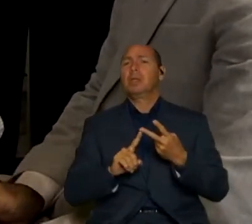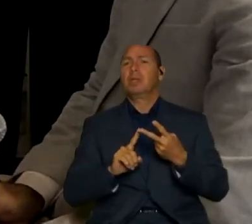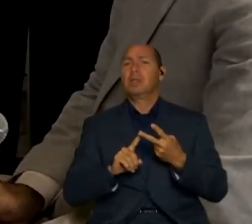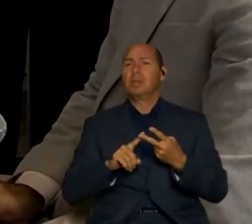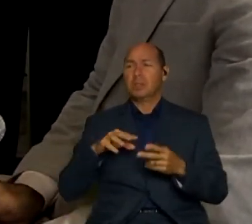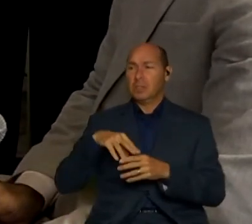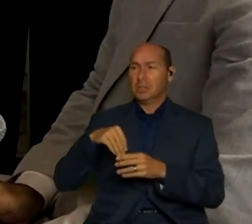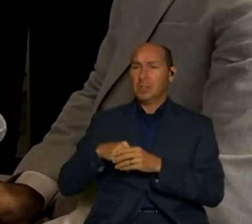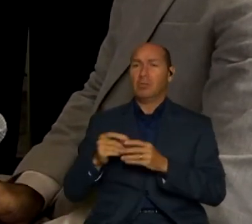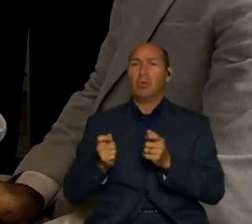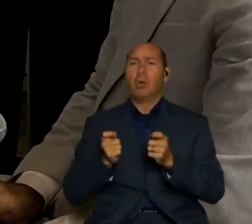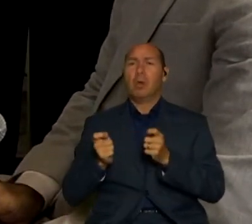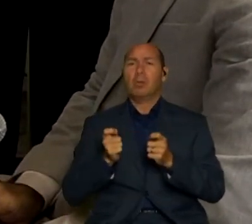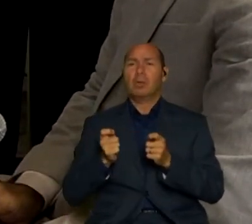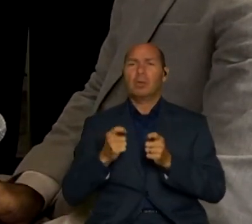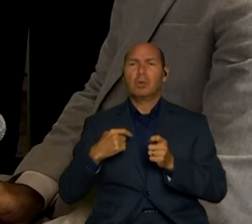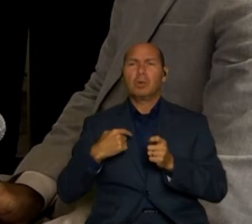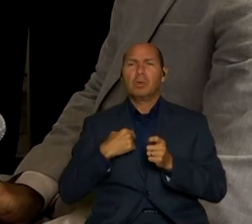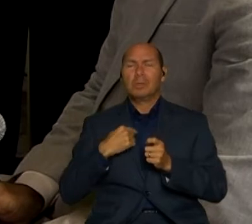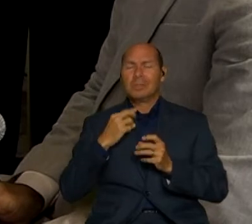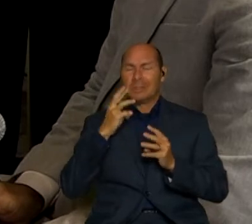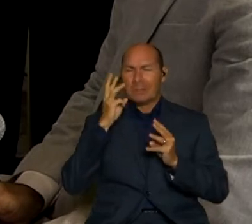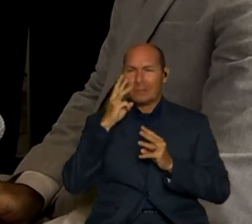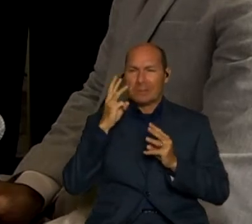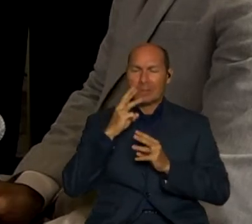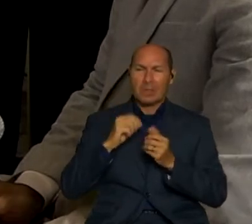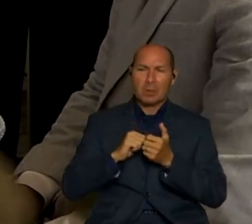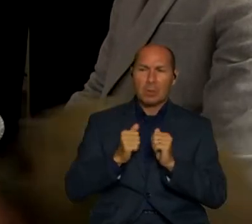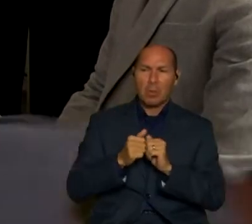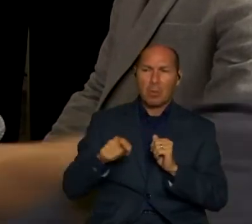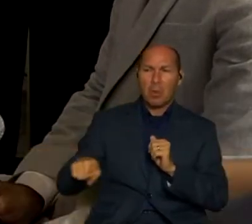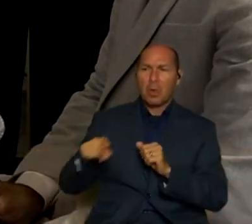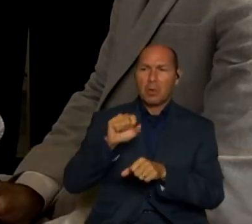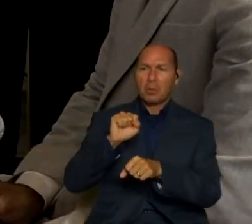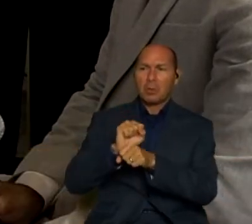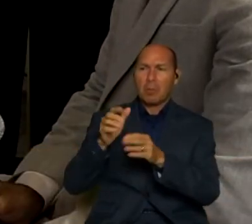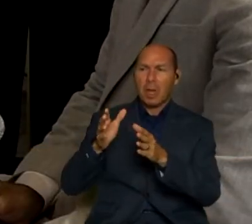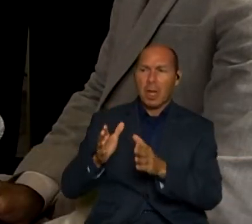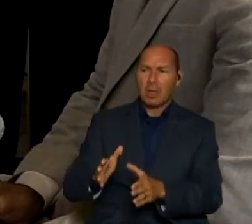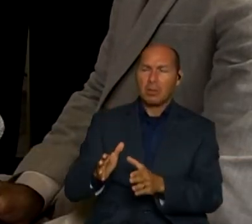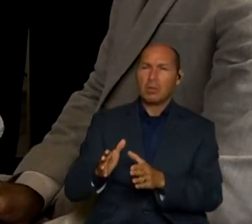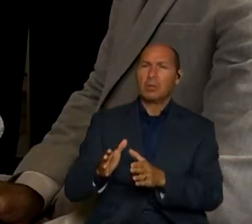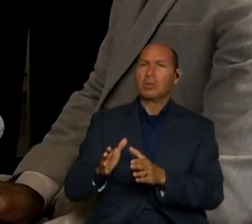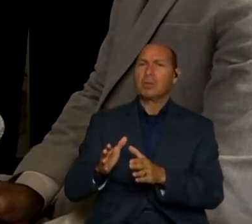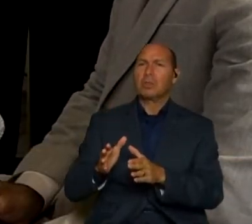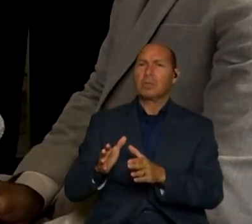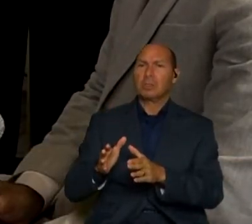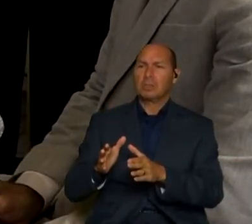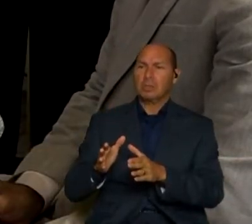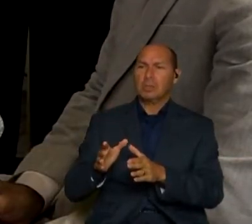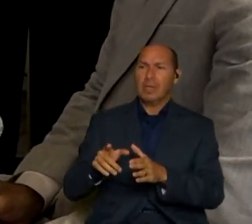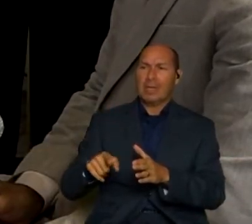are gonna deal with employees which are doing very